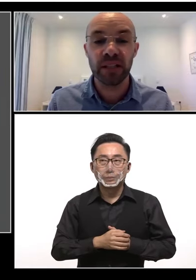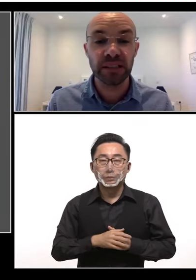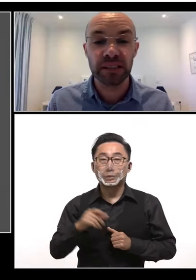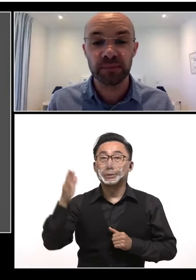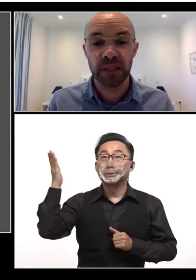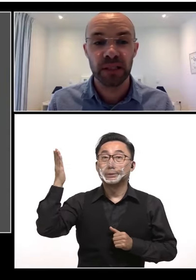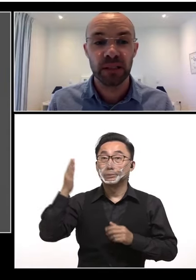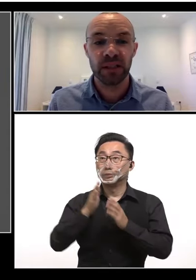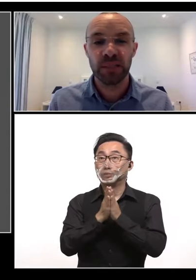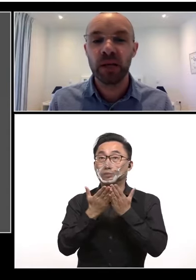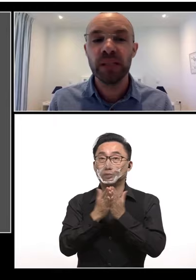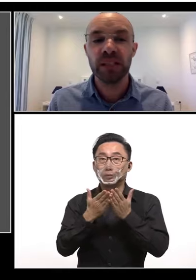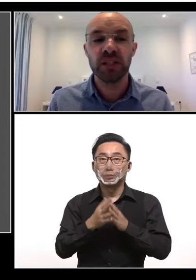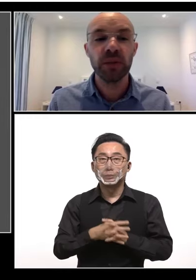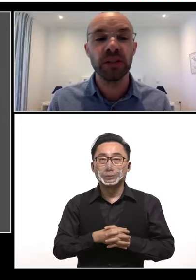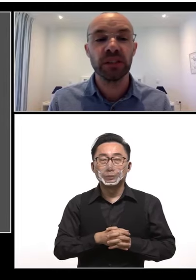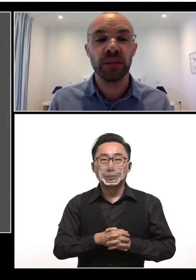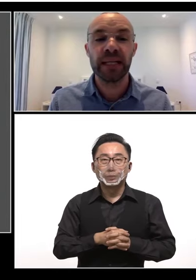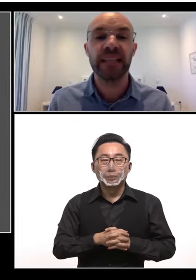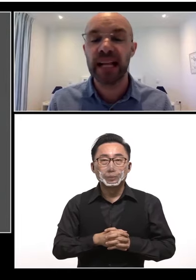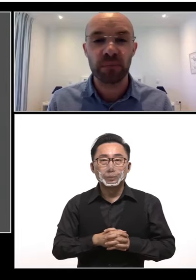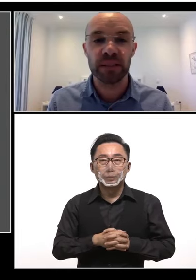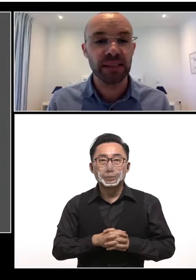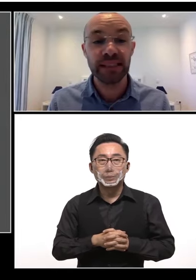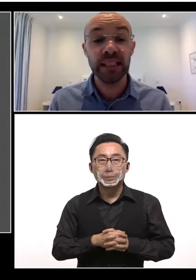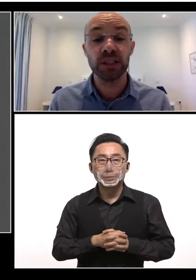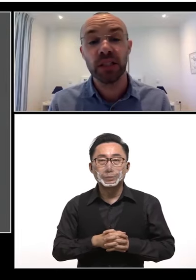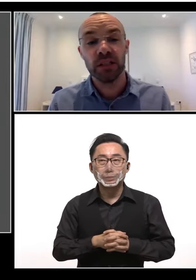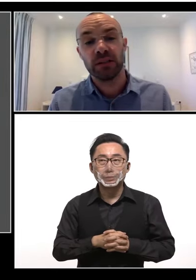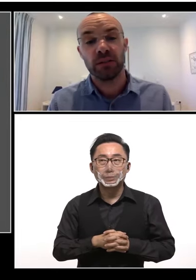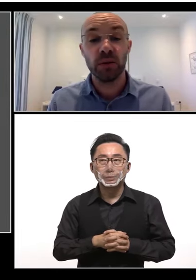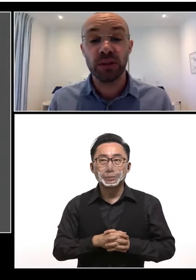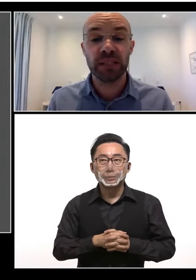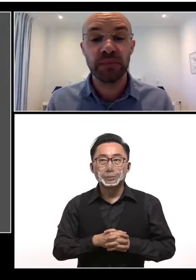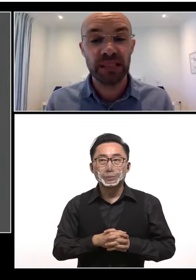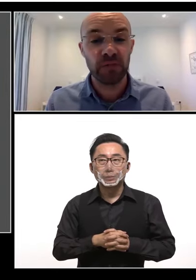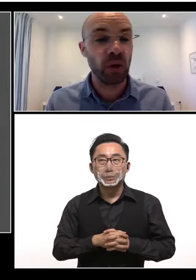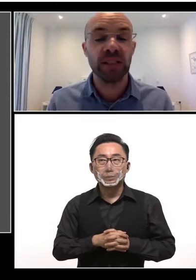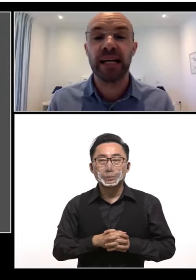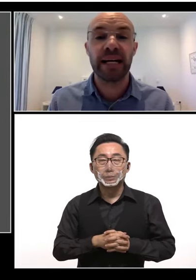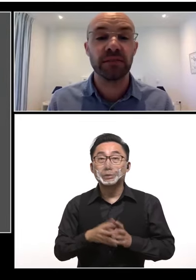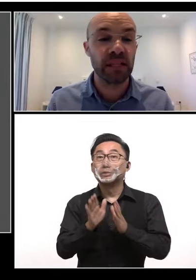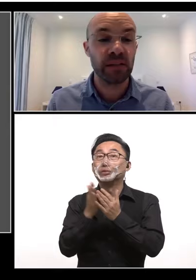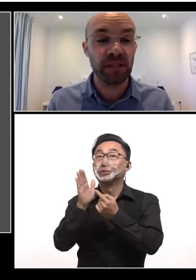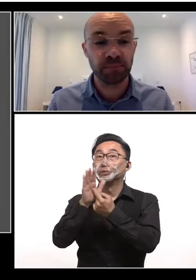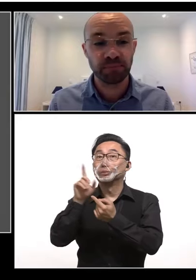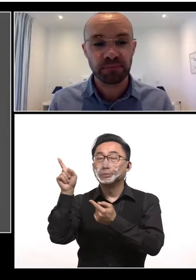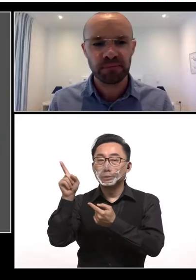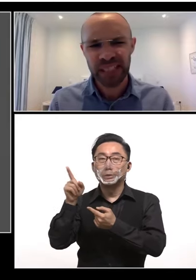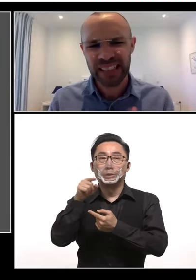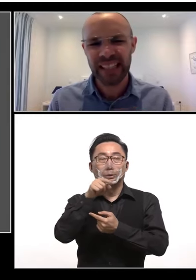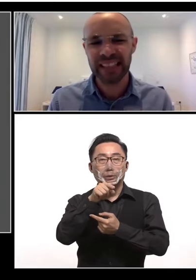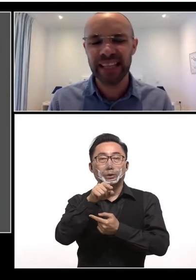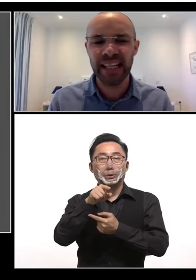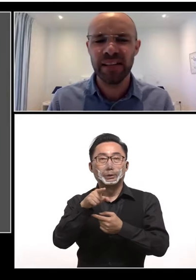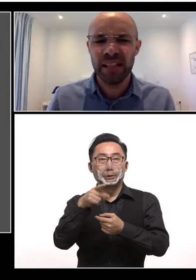benevolence, becoming the do-gooders who are here to help, to teach, or who sometimes see their role as an act of giving. This